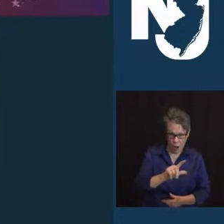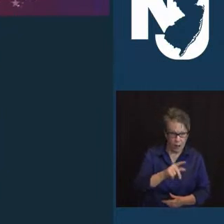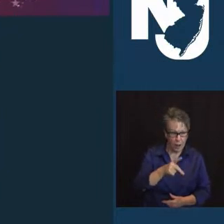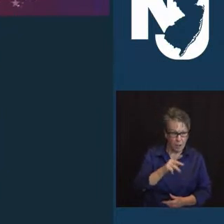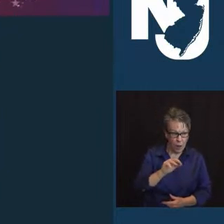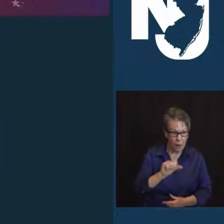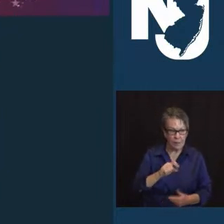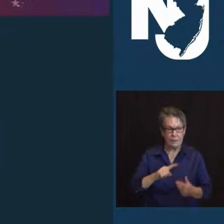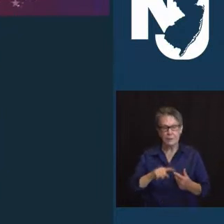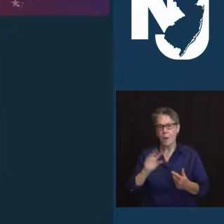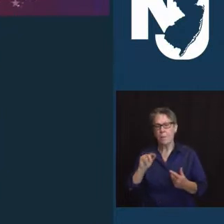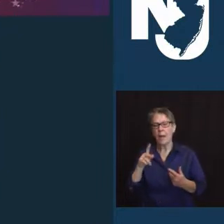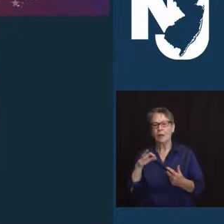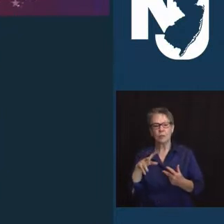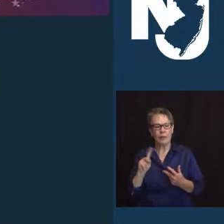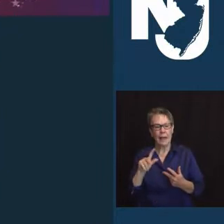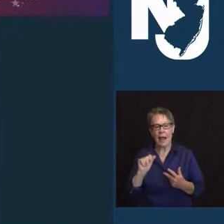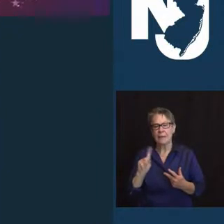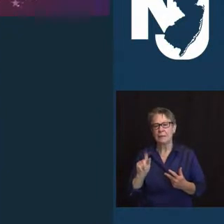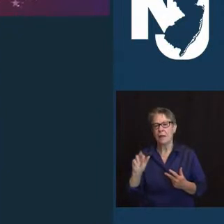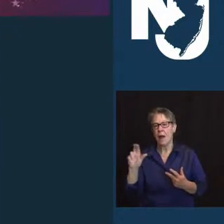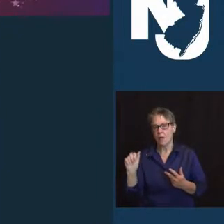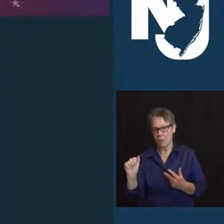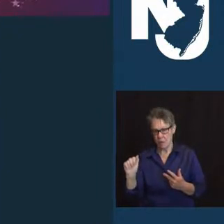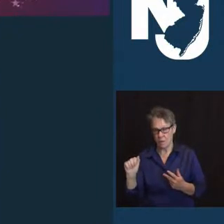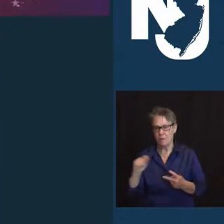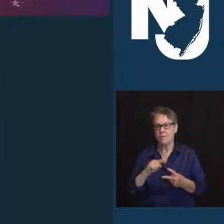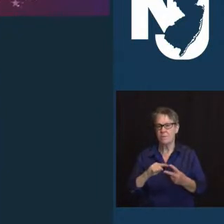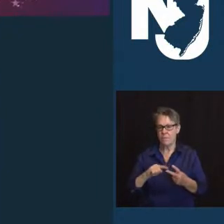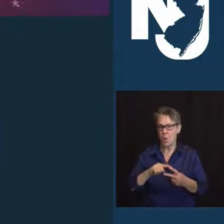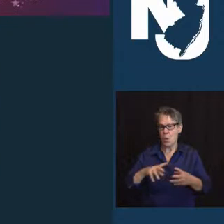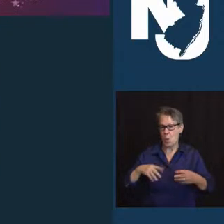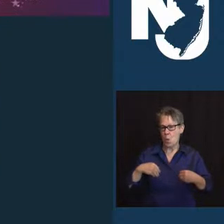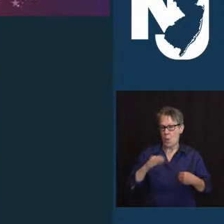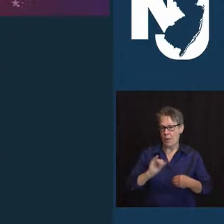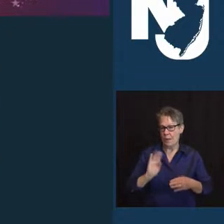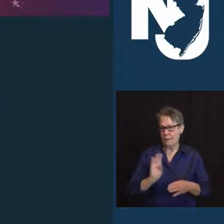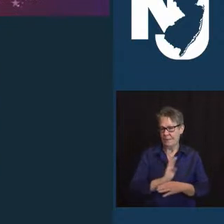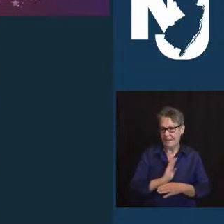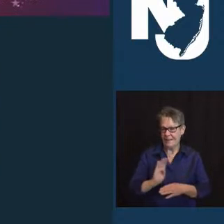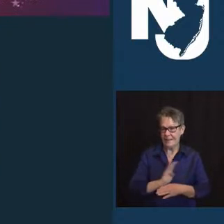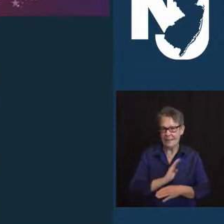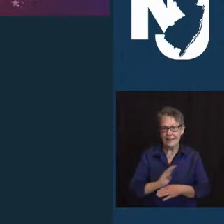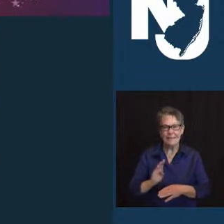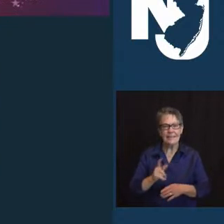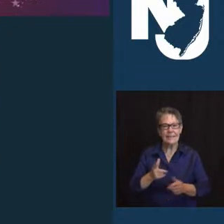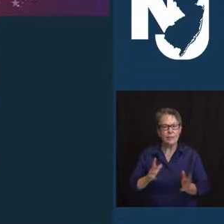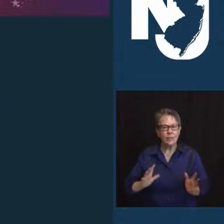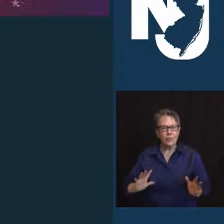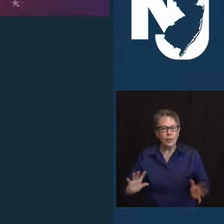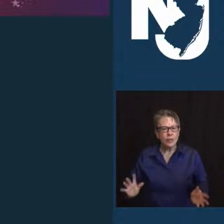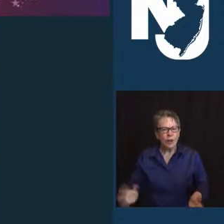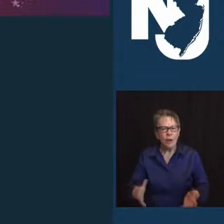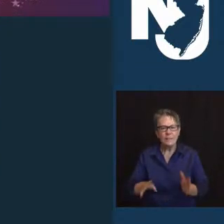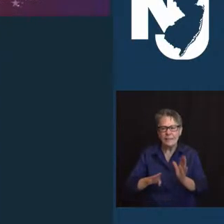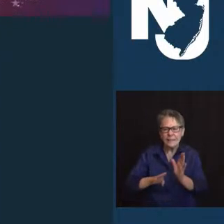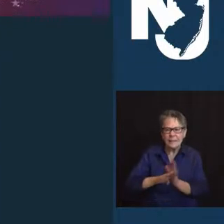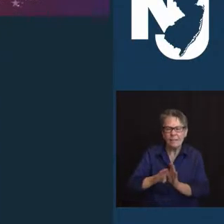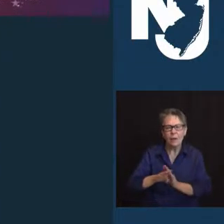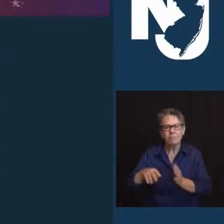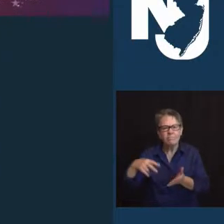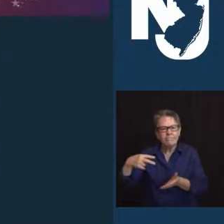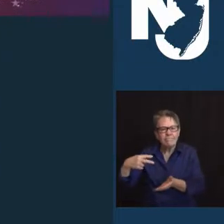teach the art of movement to their students, but help them build confidence, poise, and discipline in a fun and safe learning